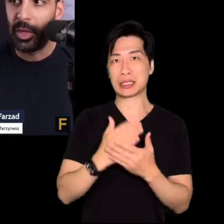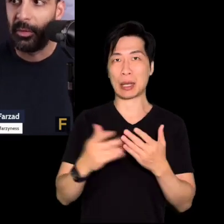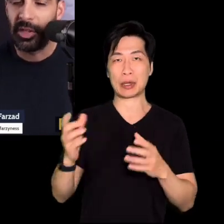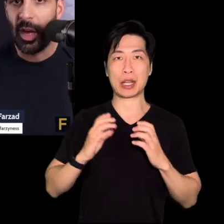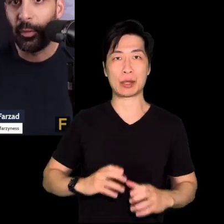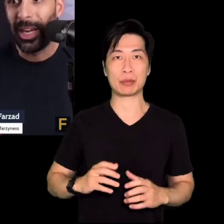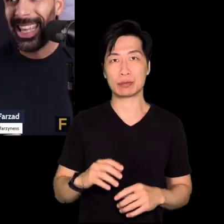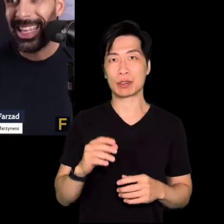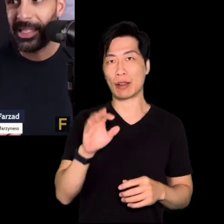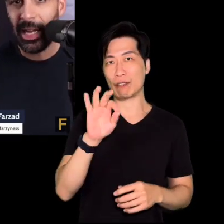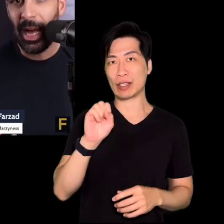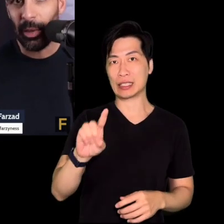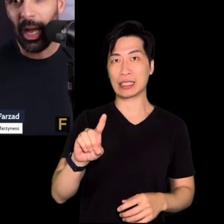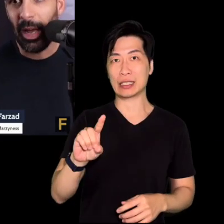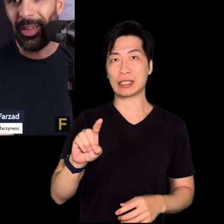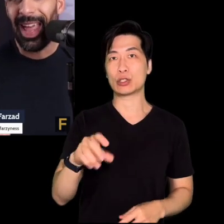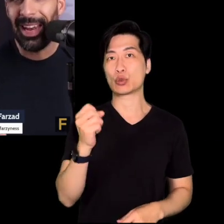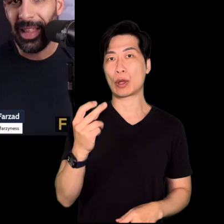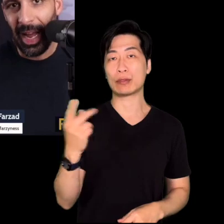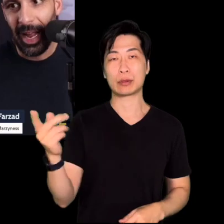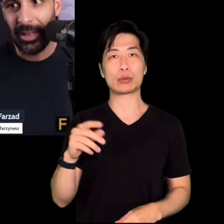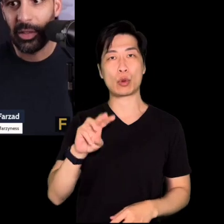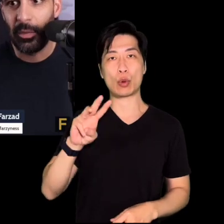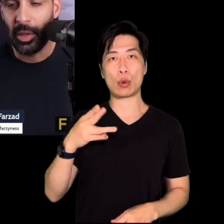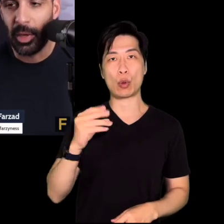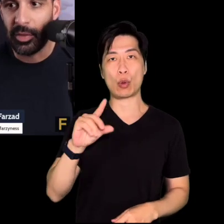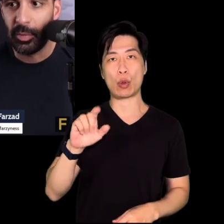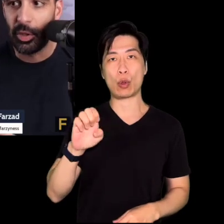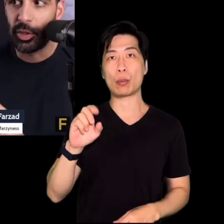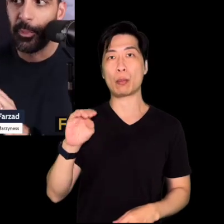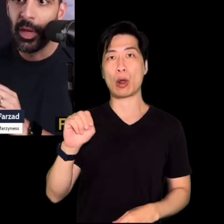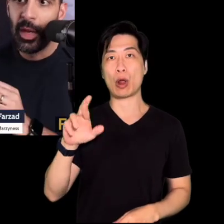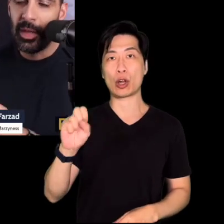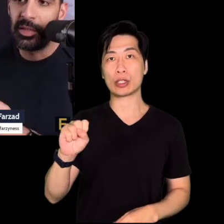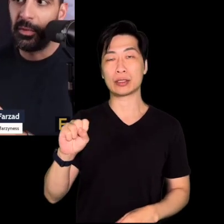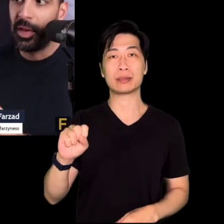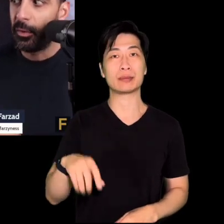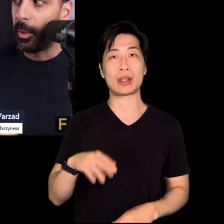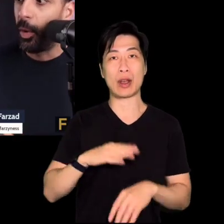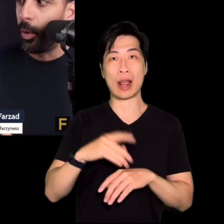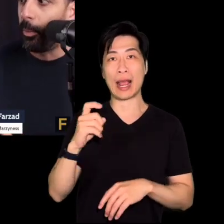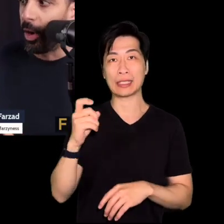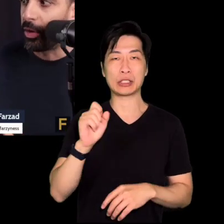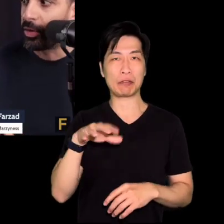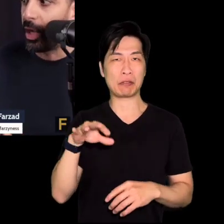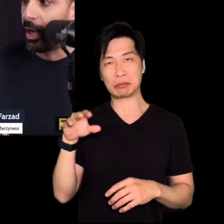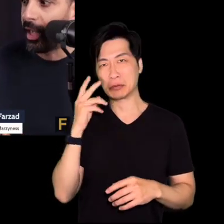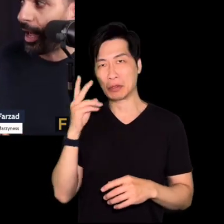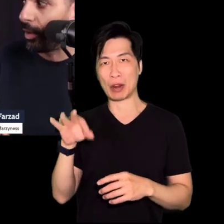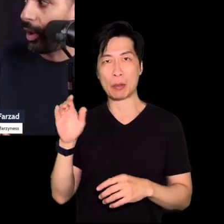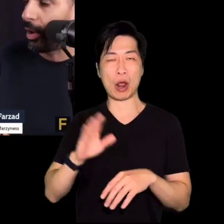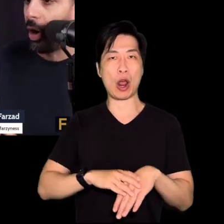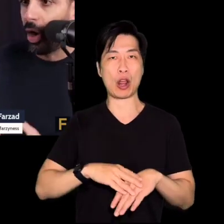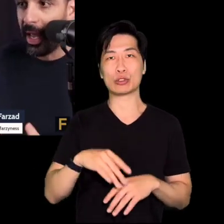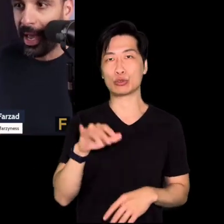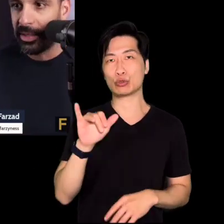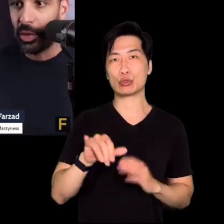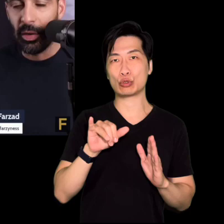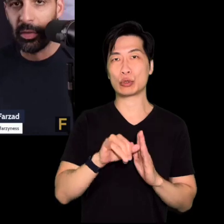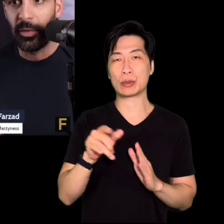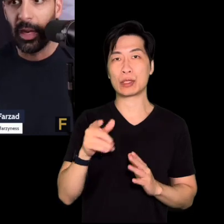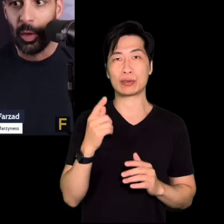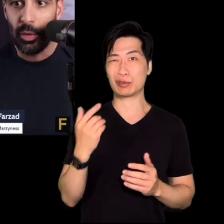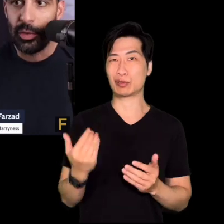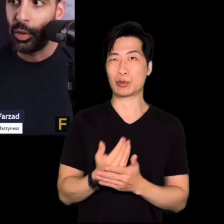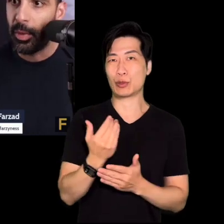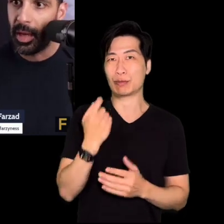full self-driving software is now live and in the hands of some customers. This is a video from Omar's catalog on X. You